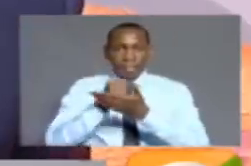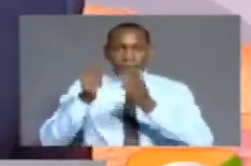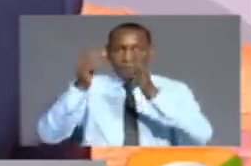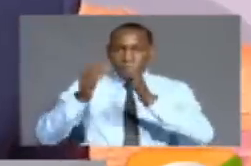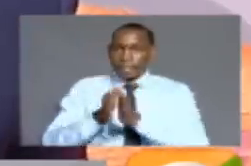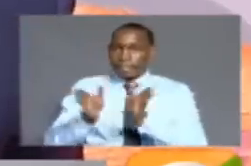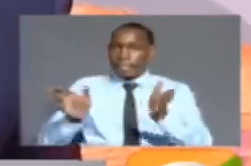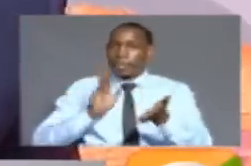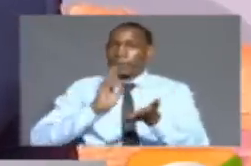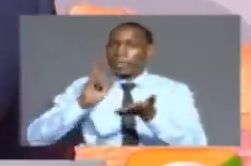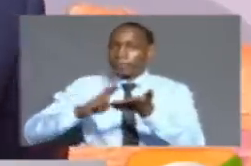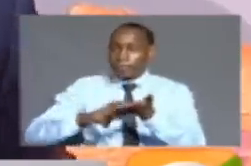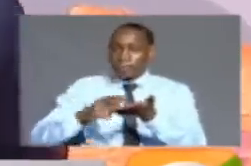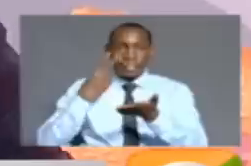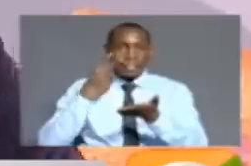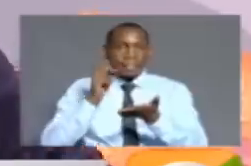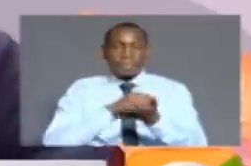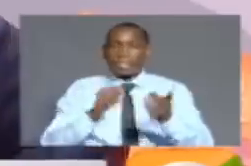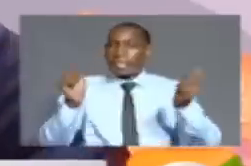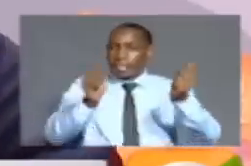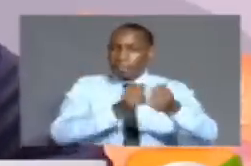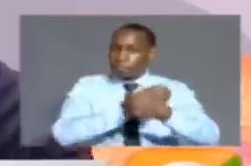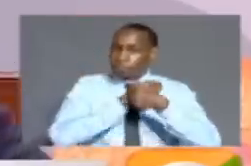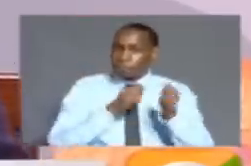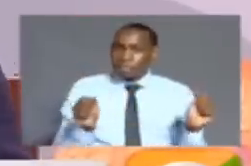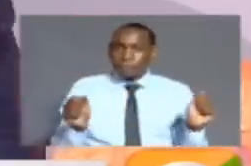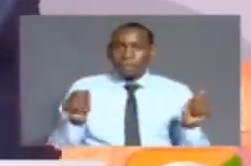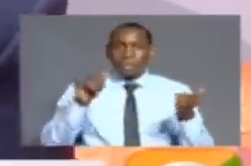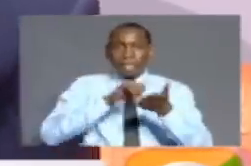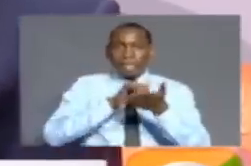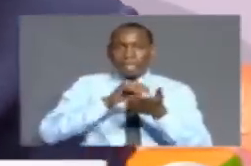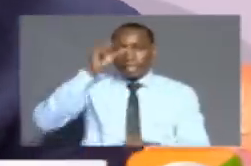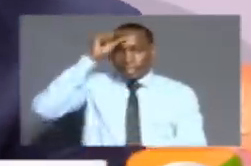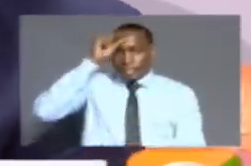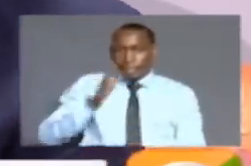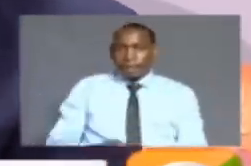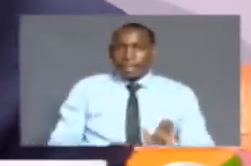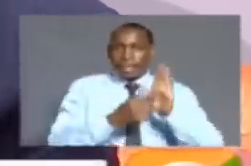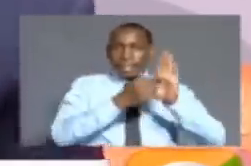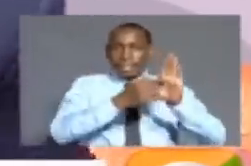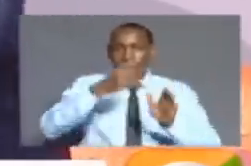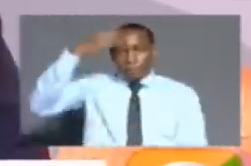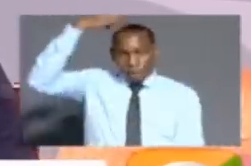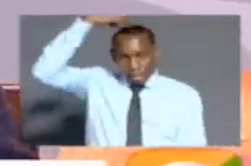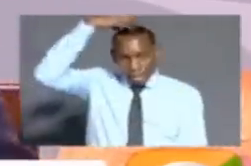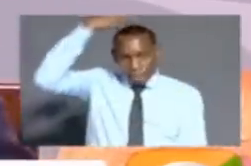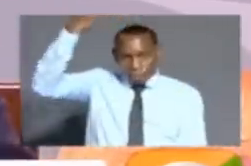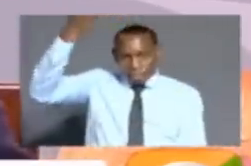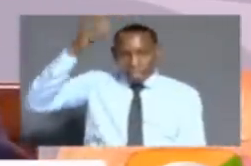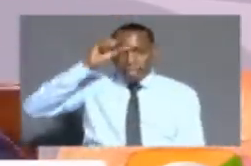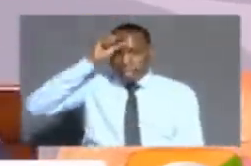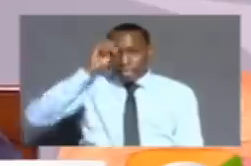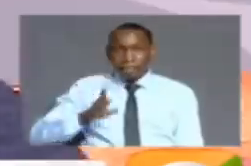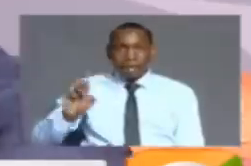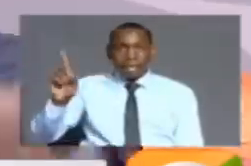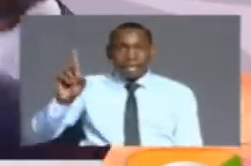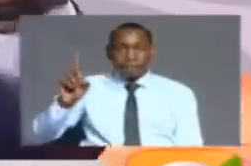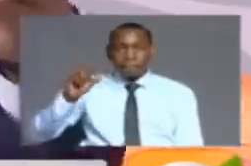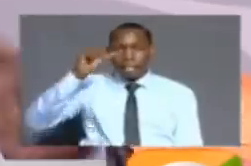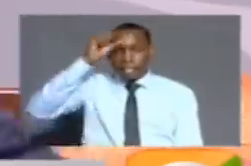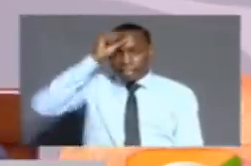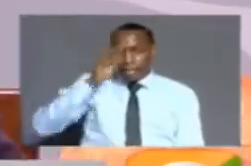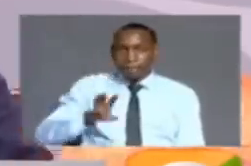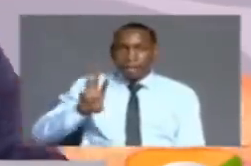report. You know, there's no way that a governor, let's say from Lamu, a governor from Nairobi, a governor